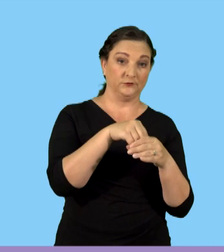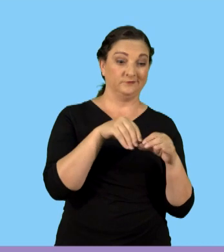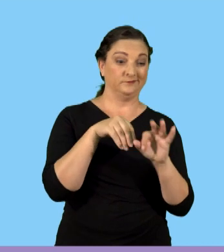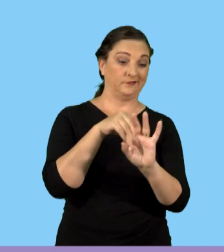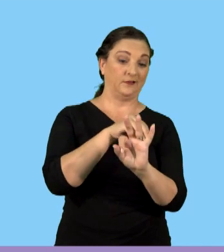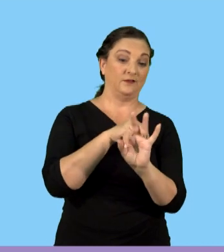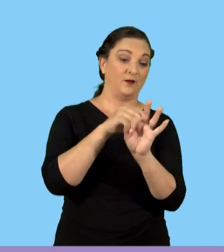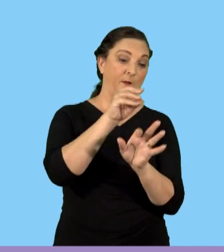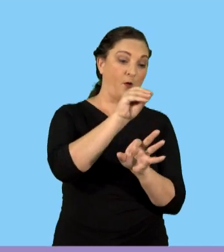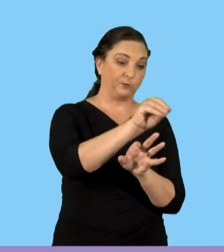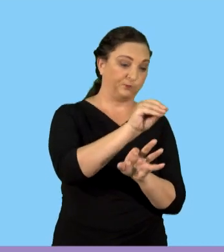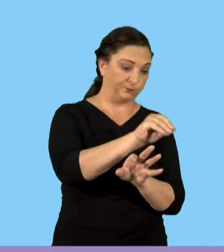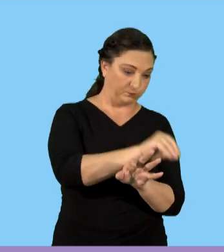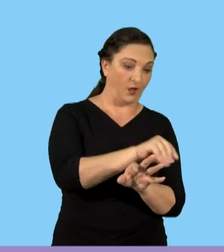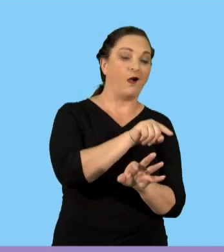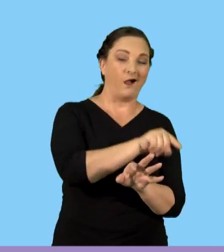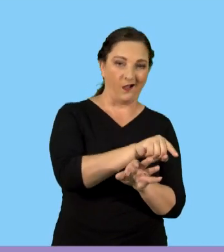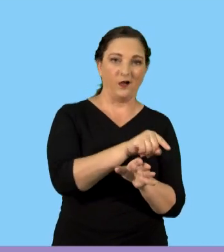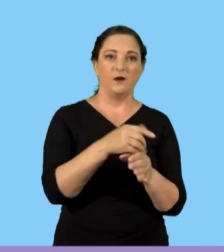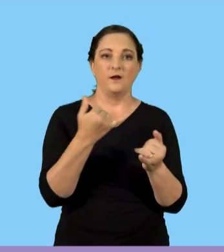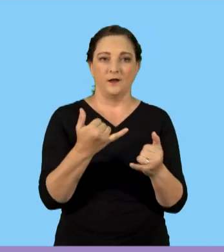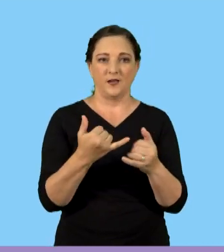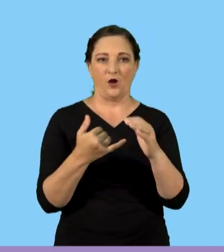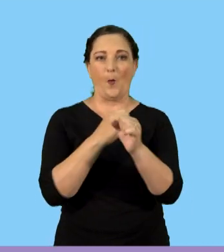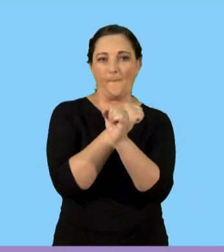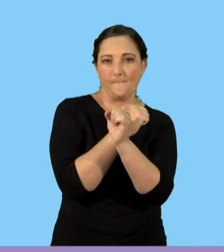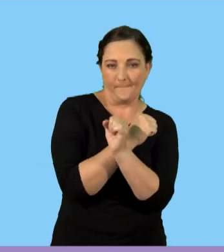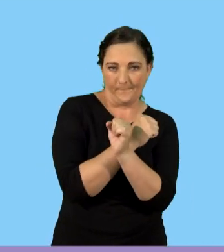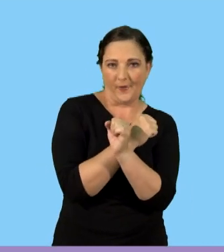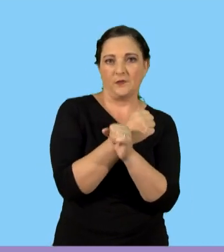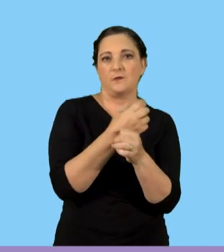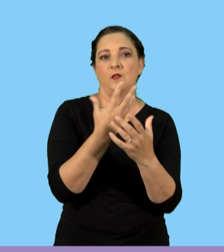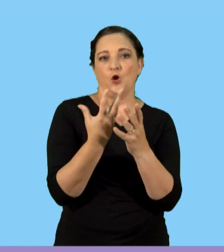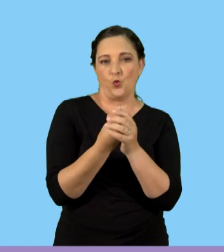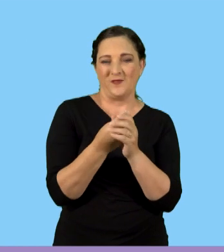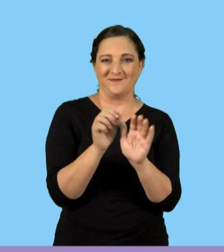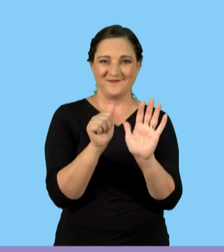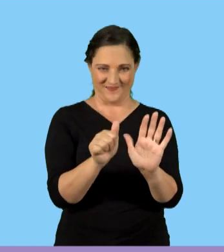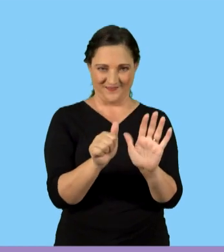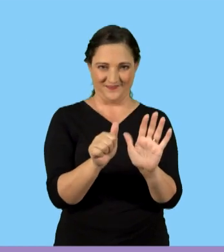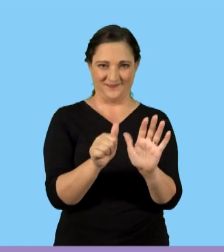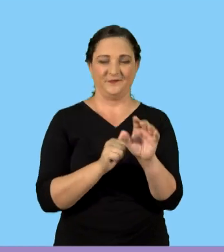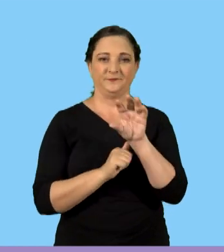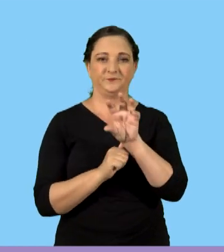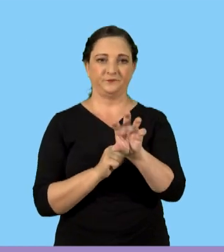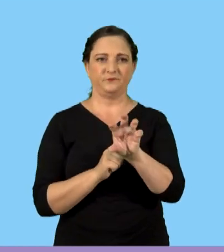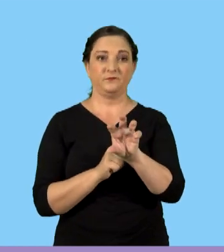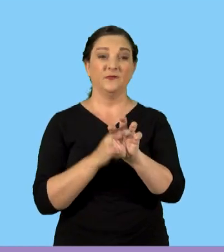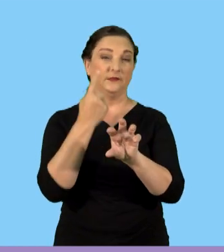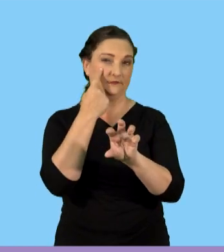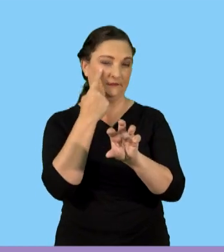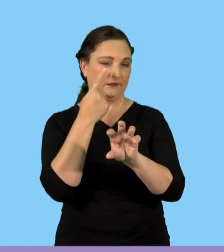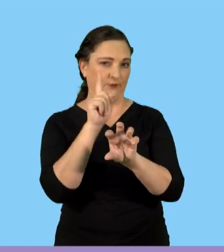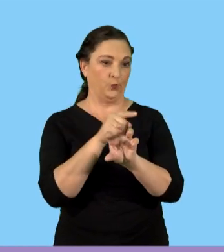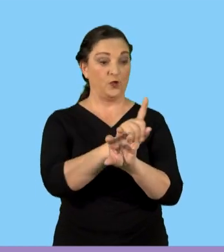values. And what is going to happen to those values? We are going to multiply them by 6. So let's look at the first input value.